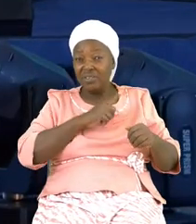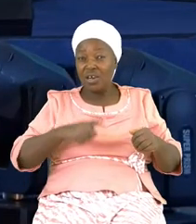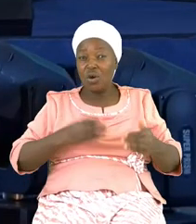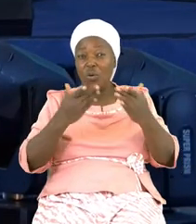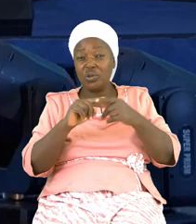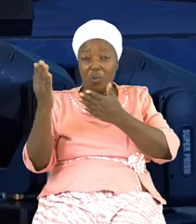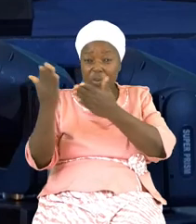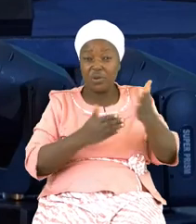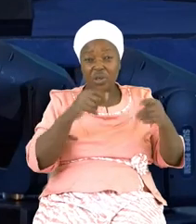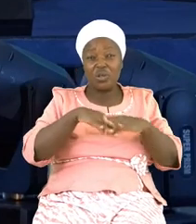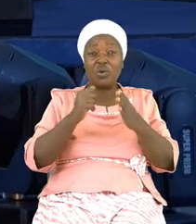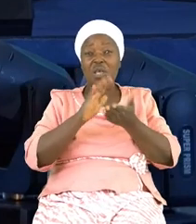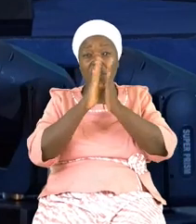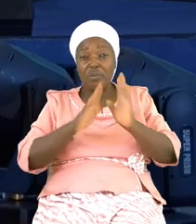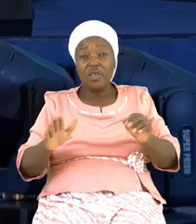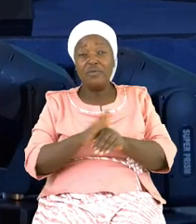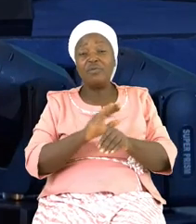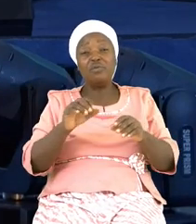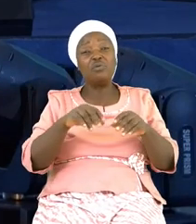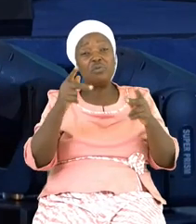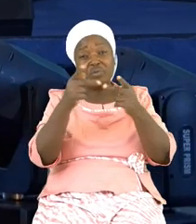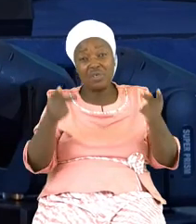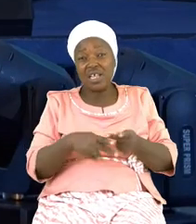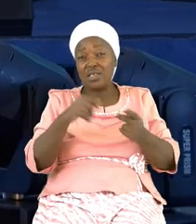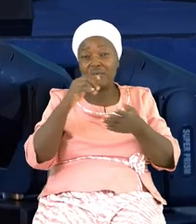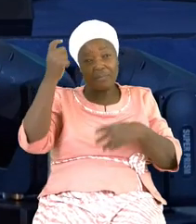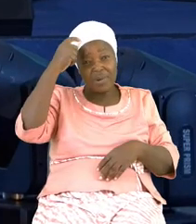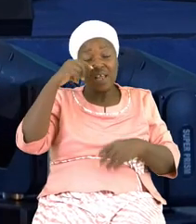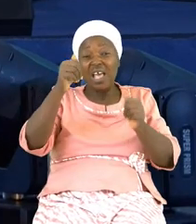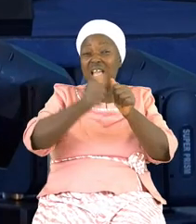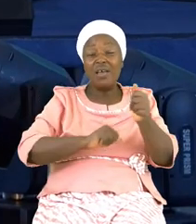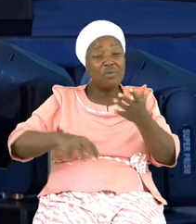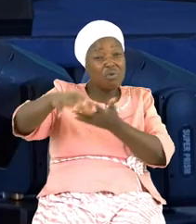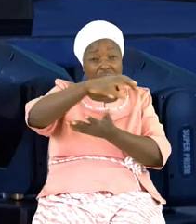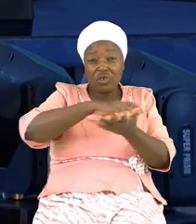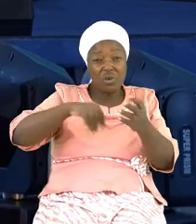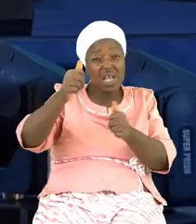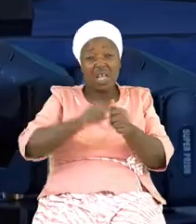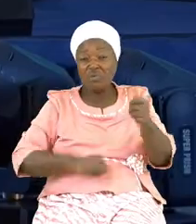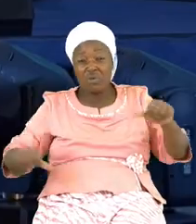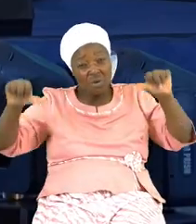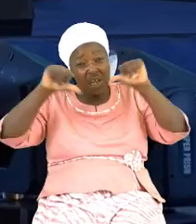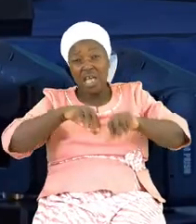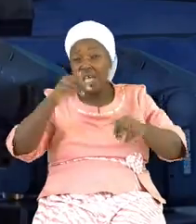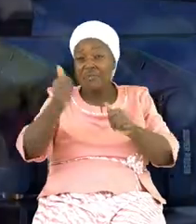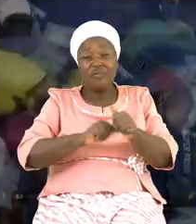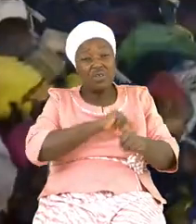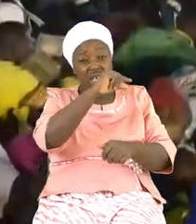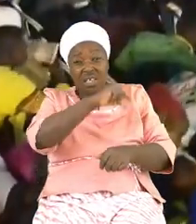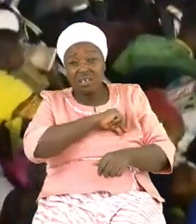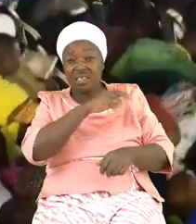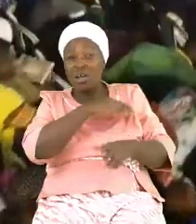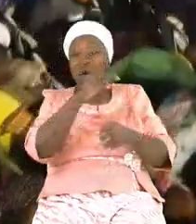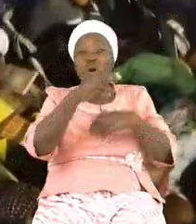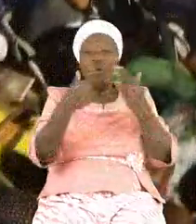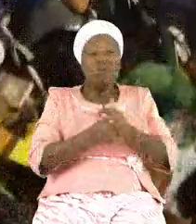of mind. Every confusion, every condemnation, every guilt, and all the punishment of